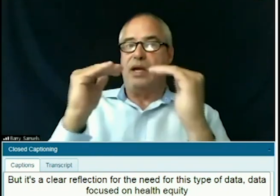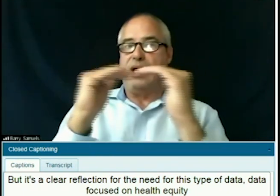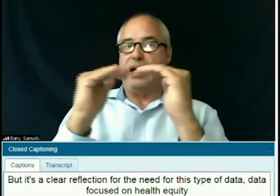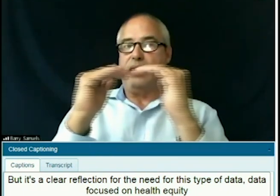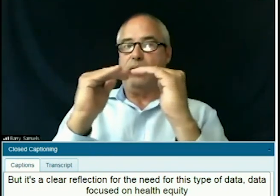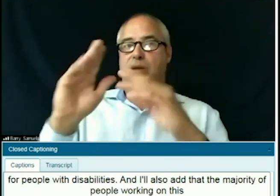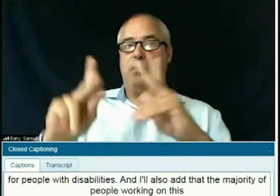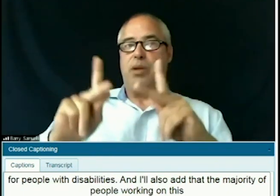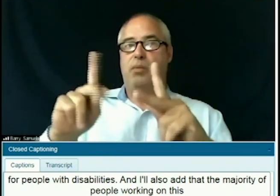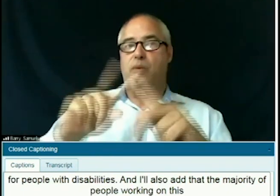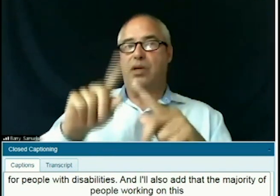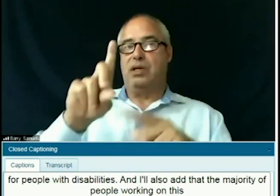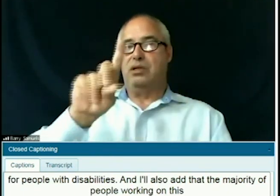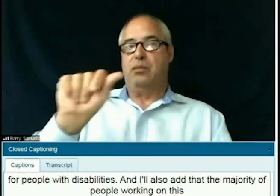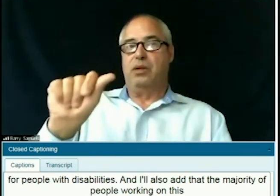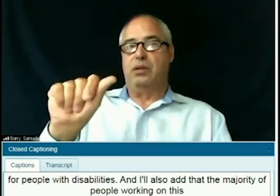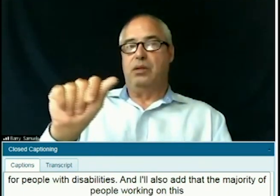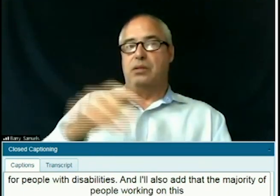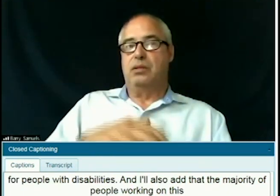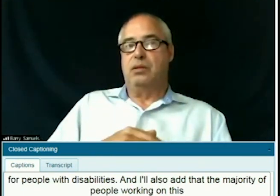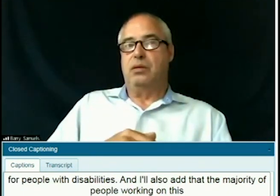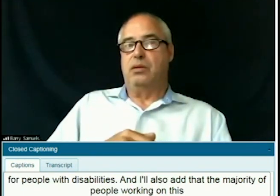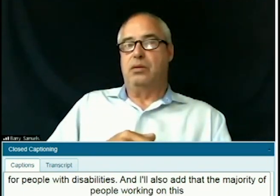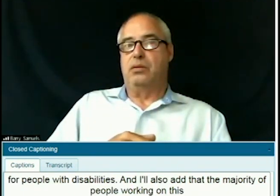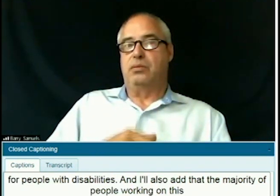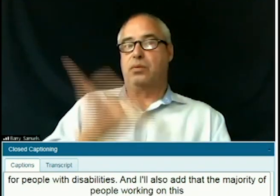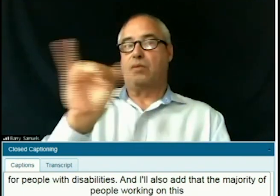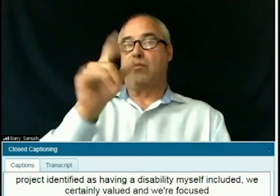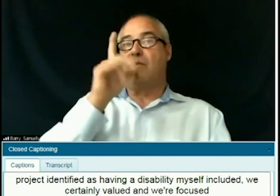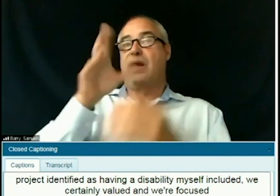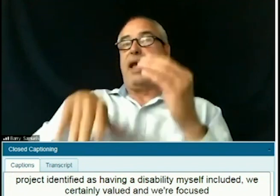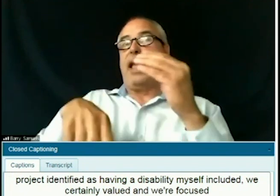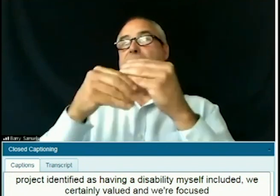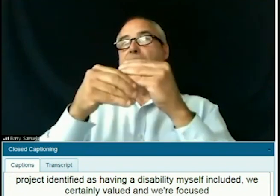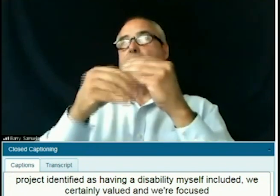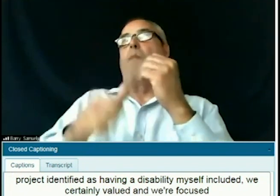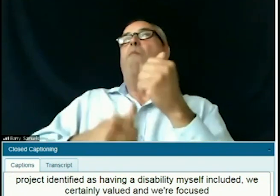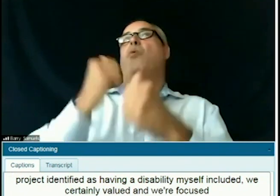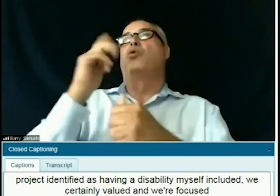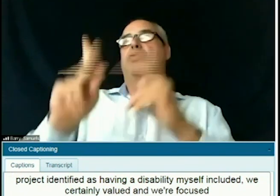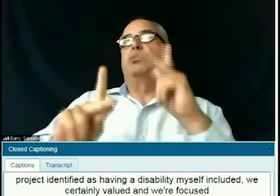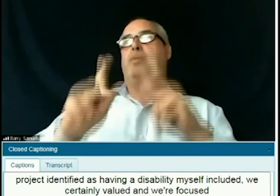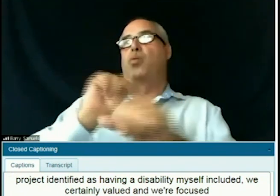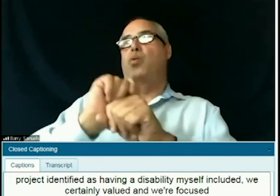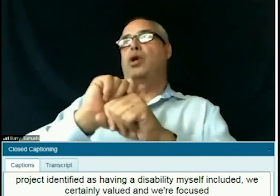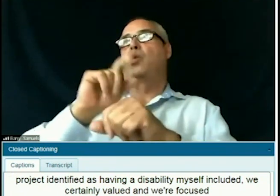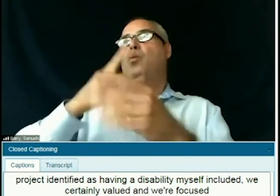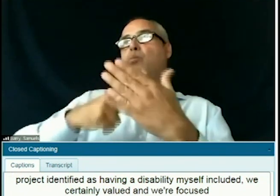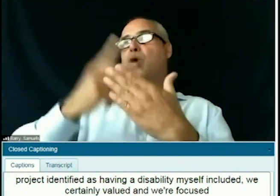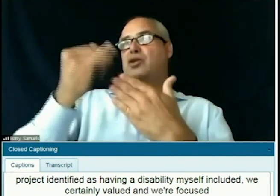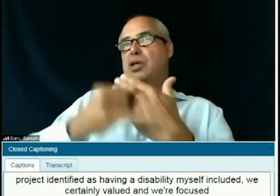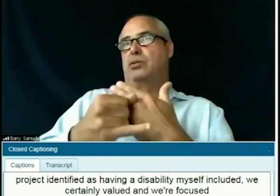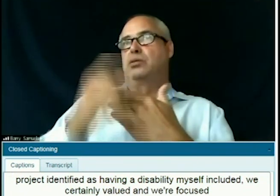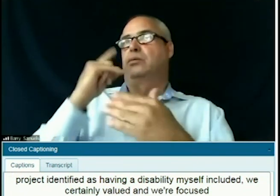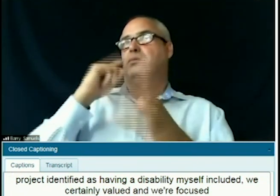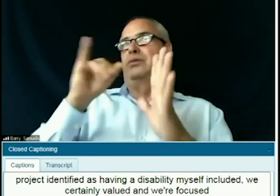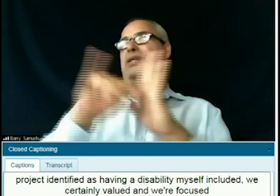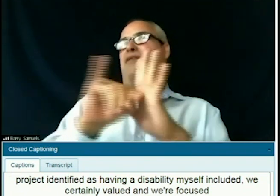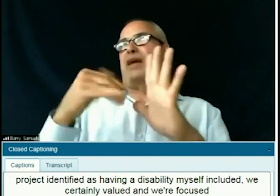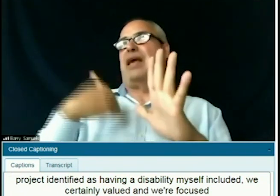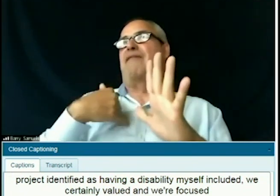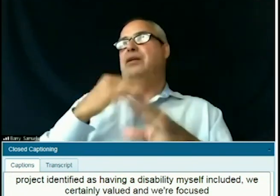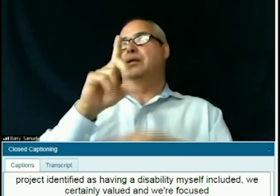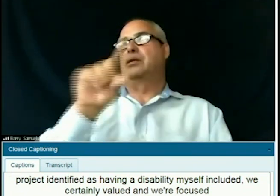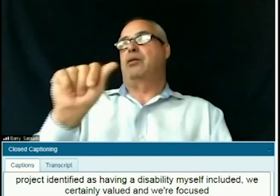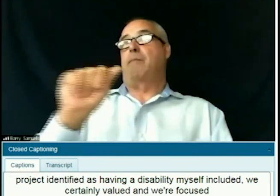with disabilities. And I'll also add that the majority of people working on this project identify as having a disability,